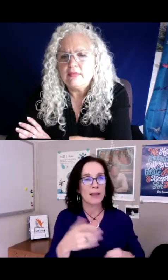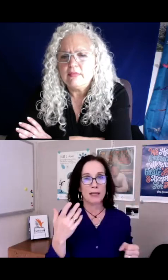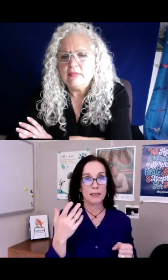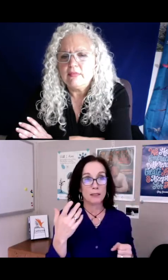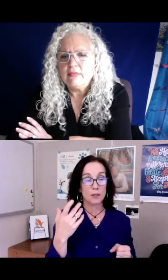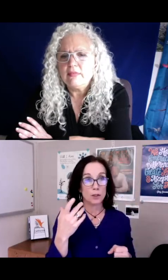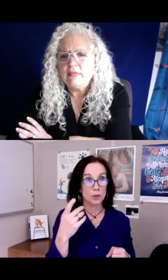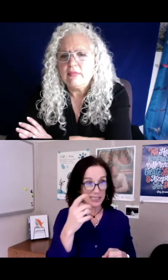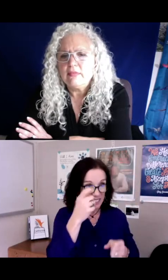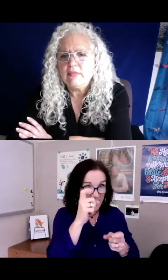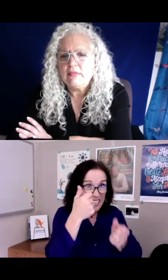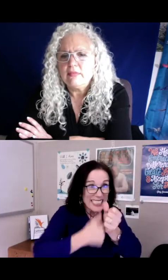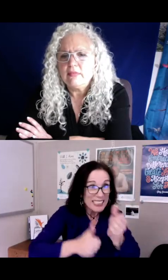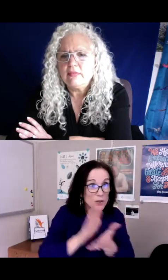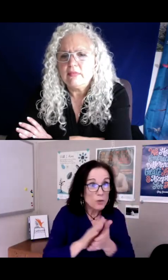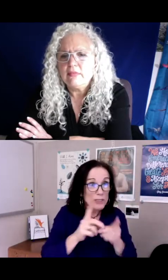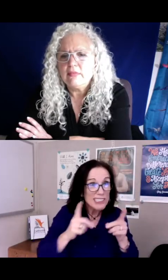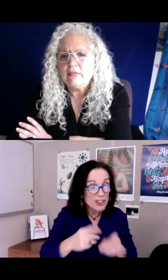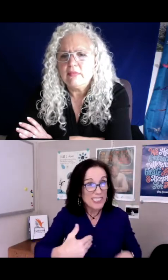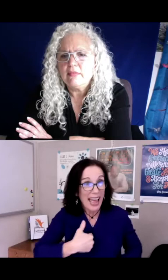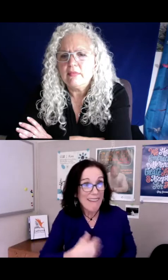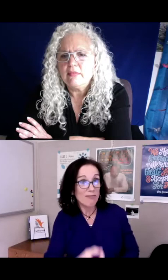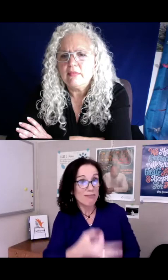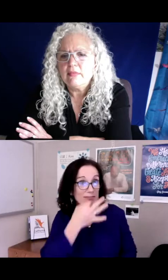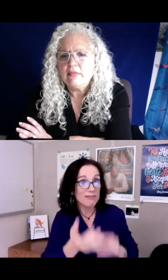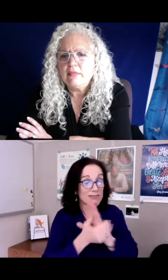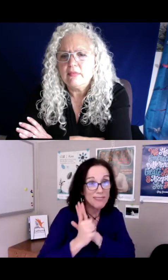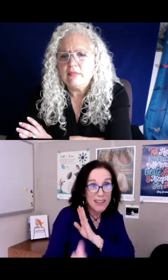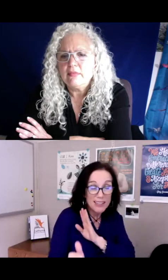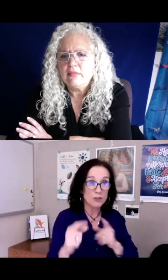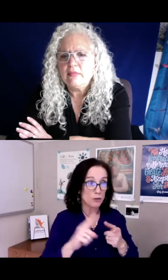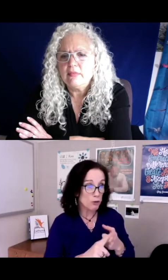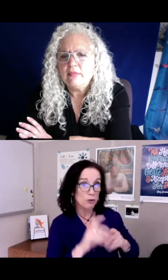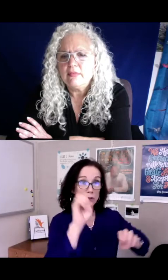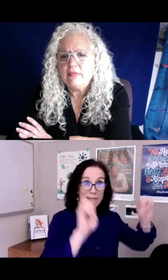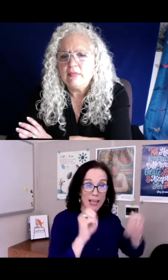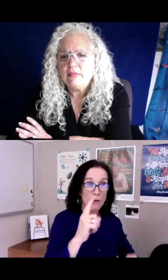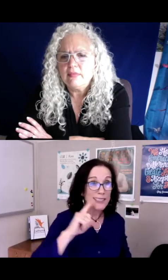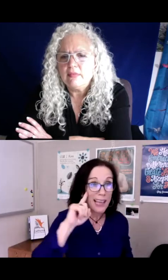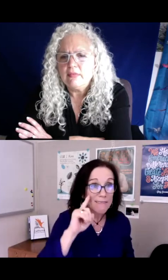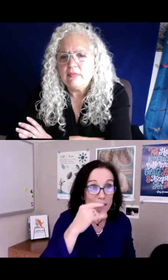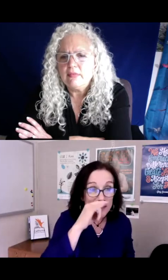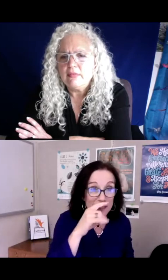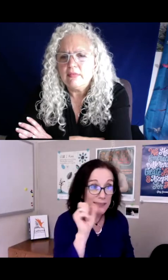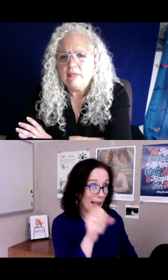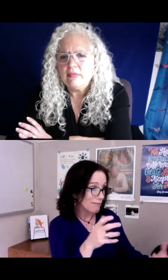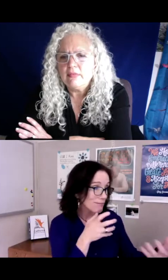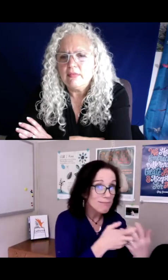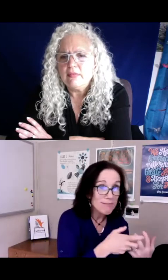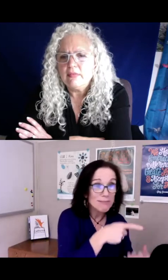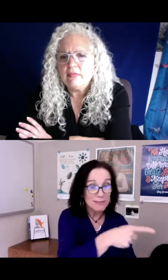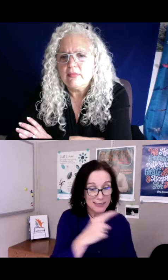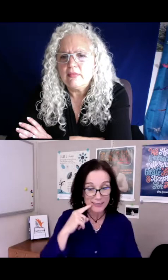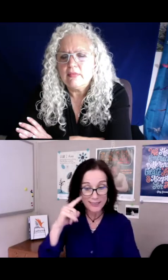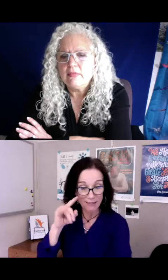person in that area. And so does each school district have the skills to evaluate for